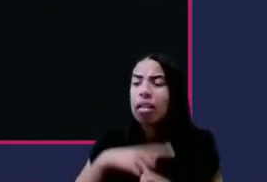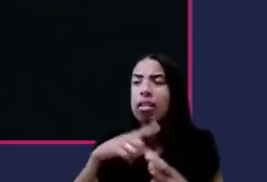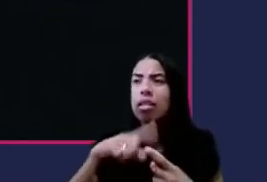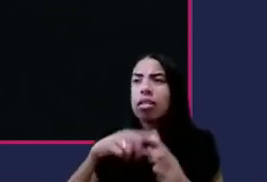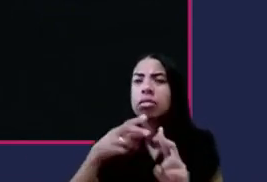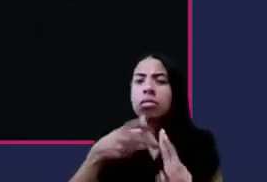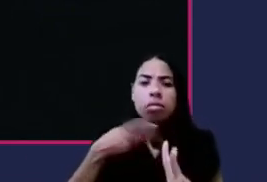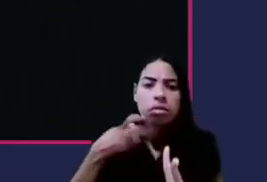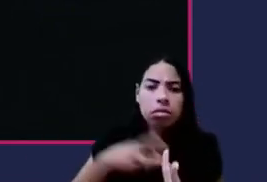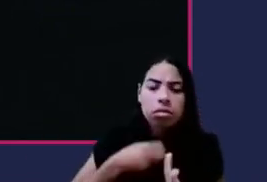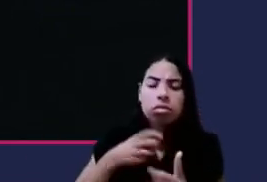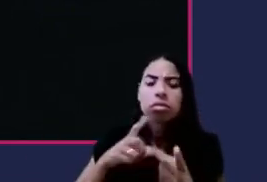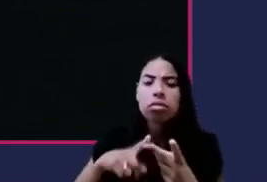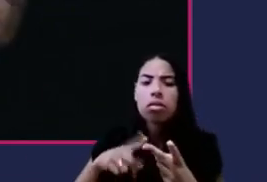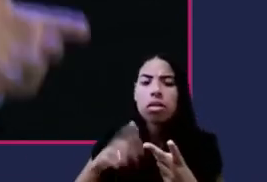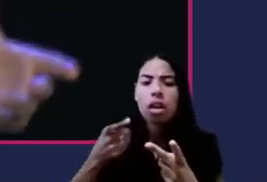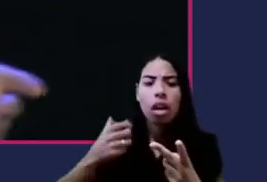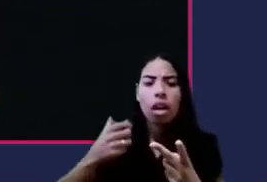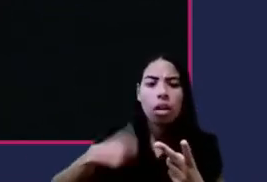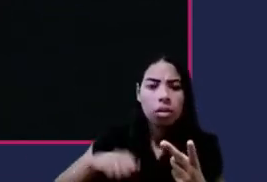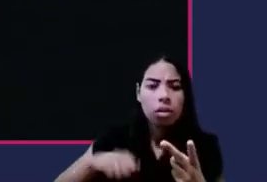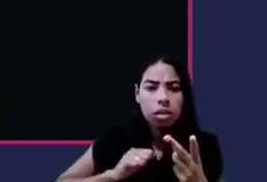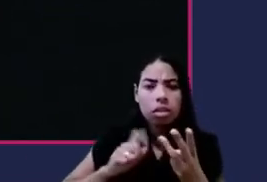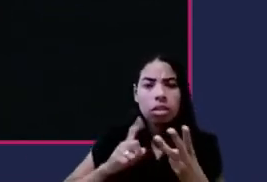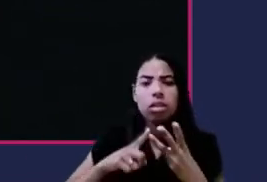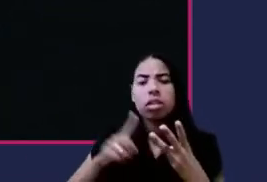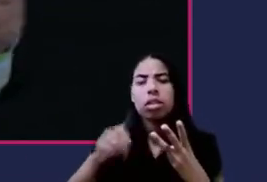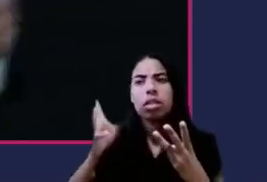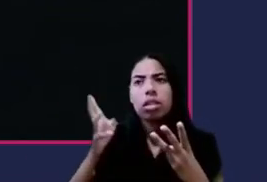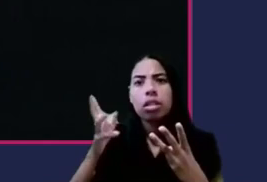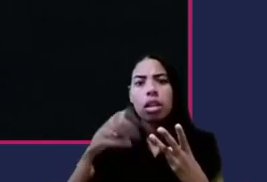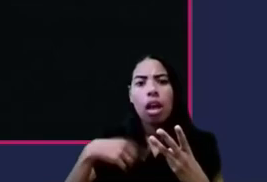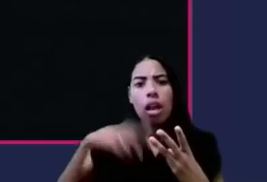here in a multiracial